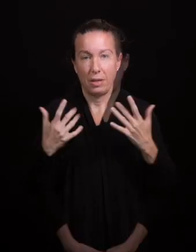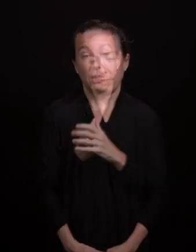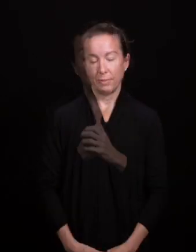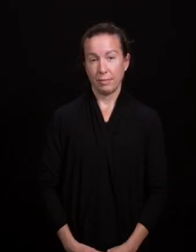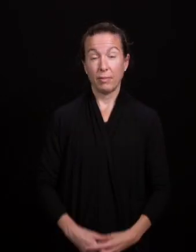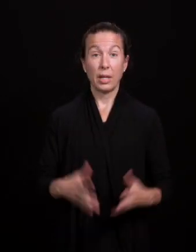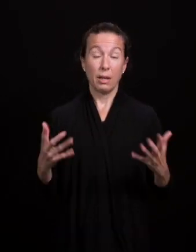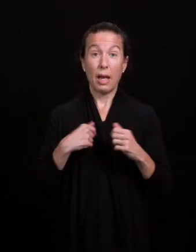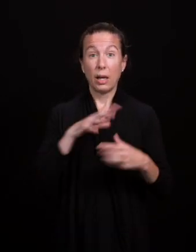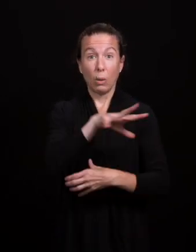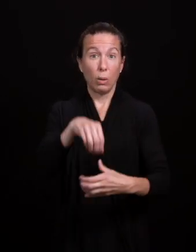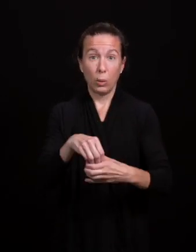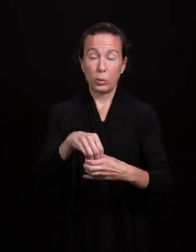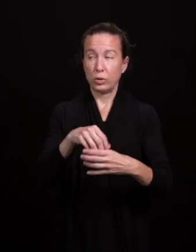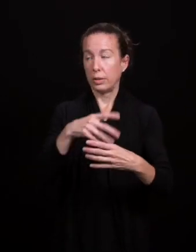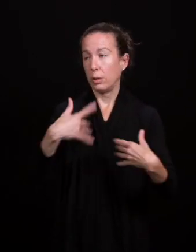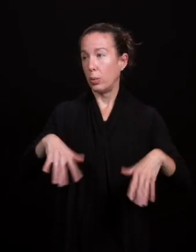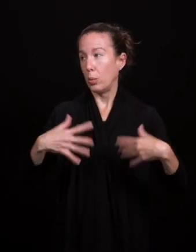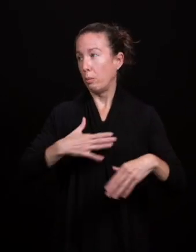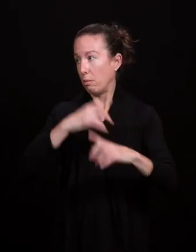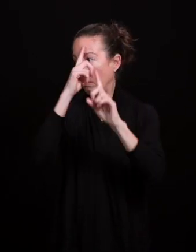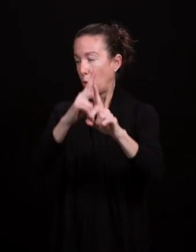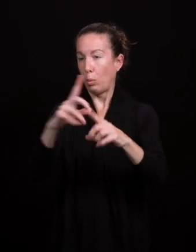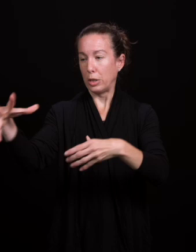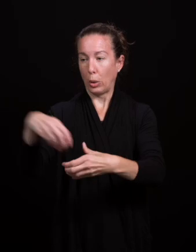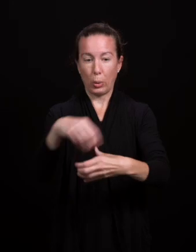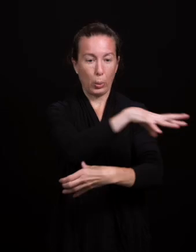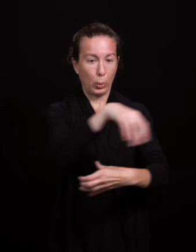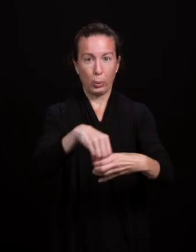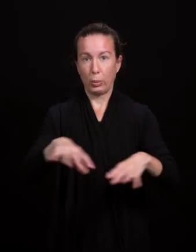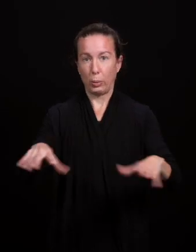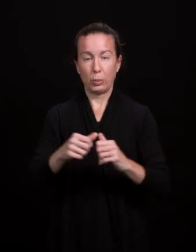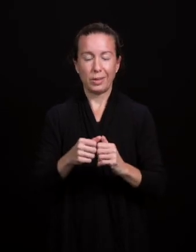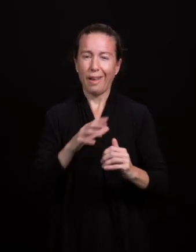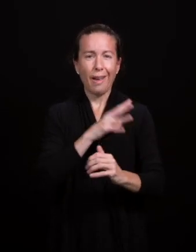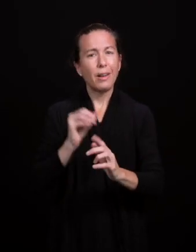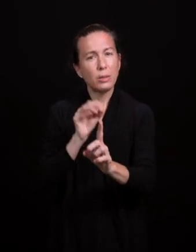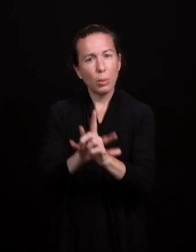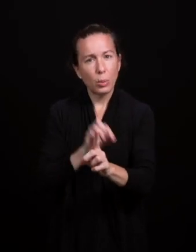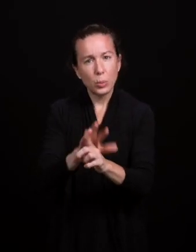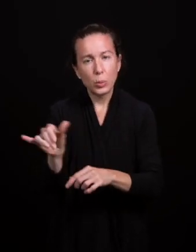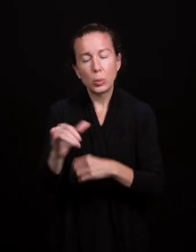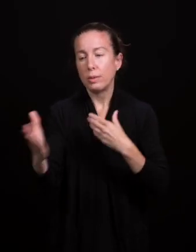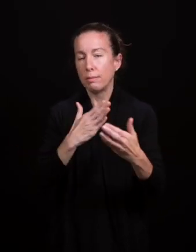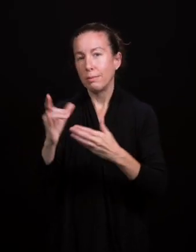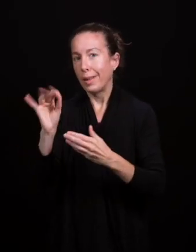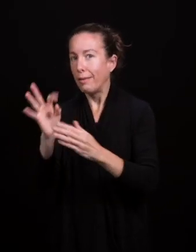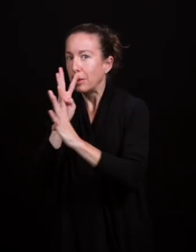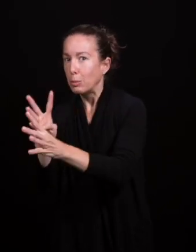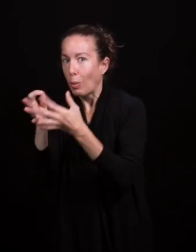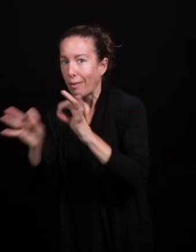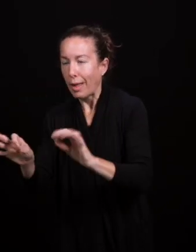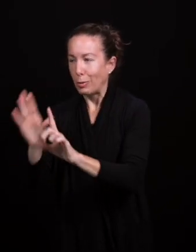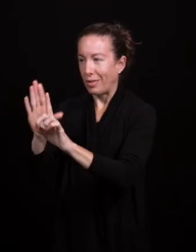get her exposed to, whether it's spoken language and that community or the deaf and hard of hearing community, is we